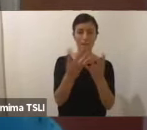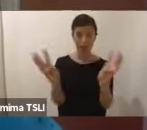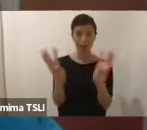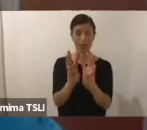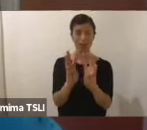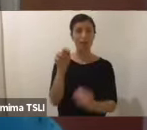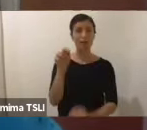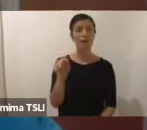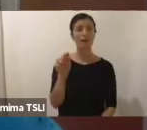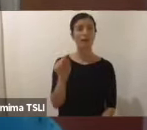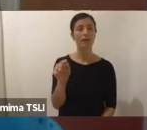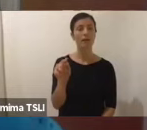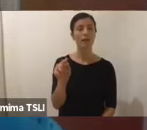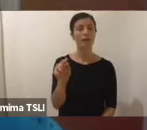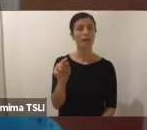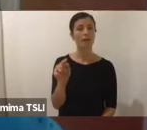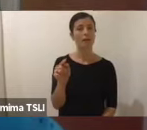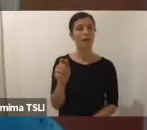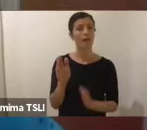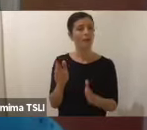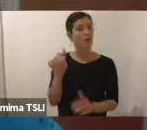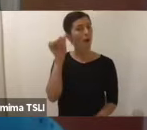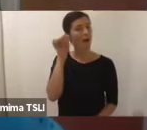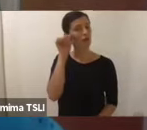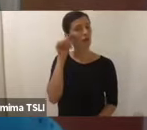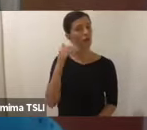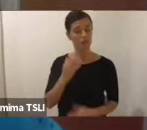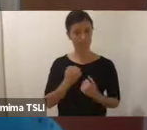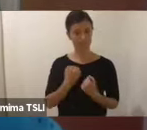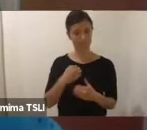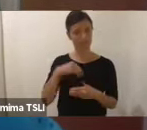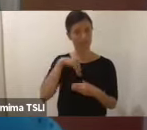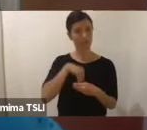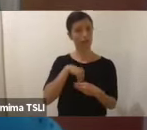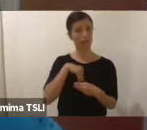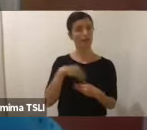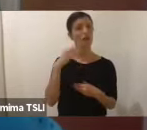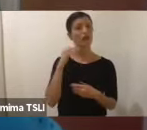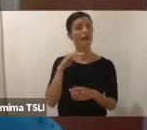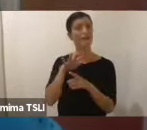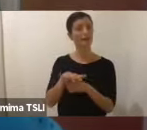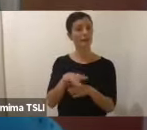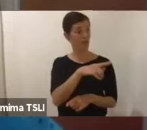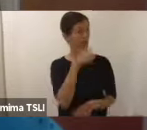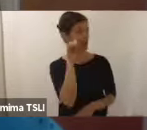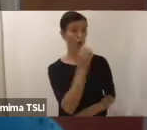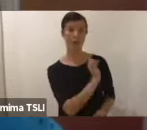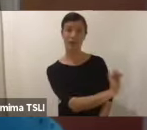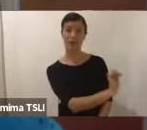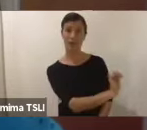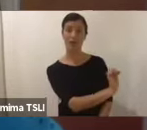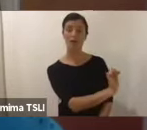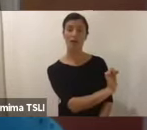have had to really work with their own internalized racism so i just want to